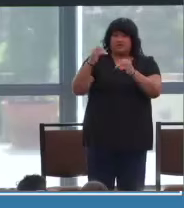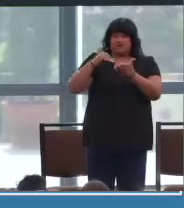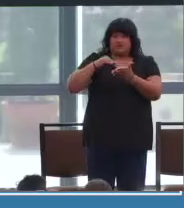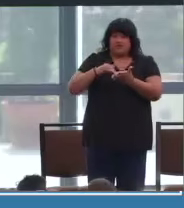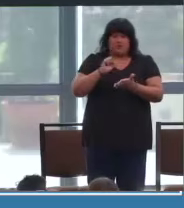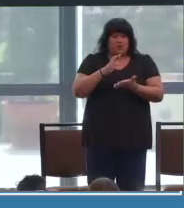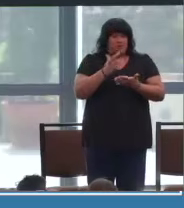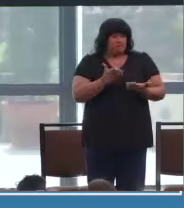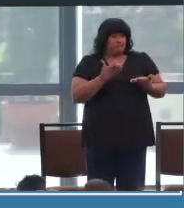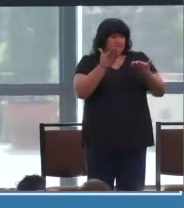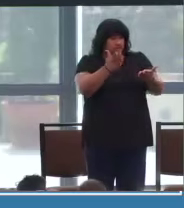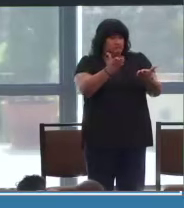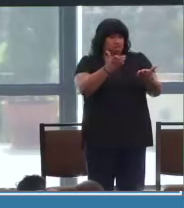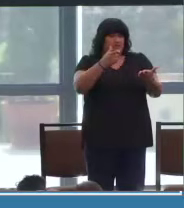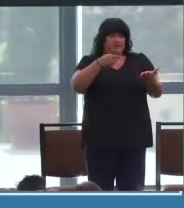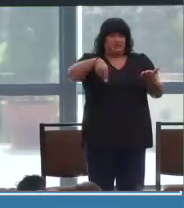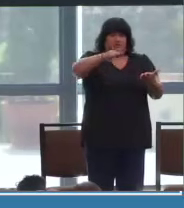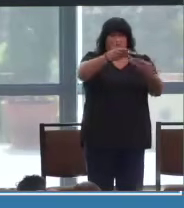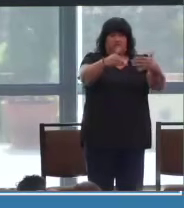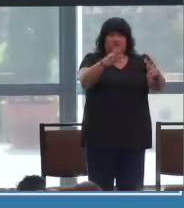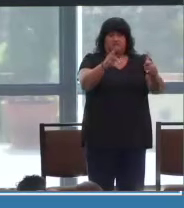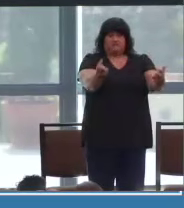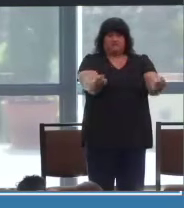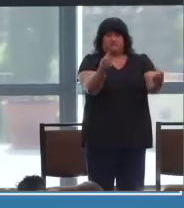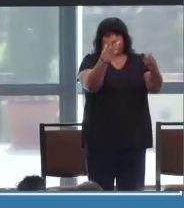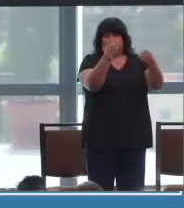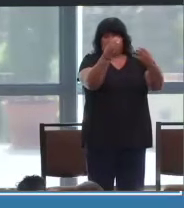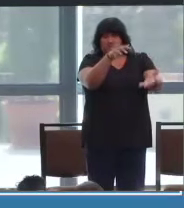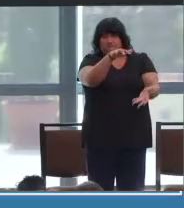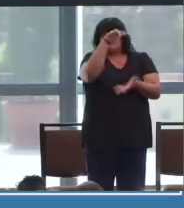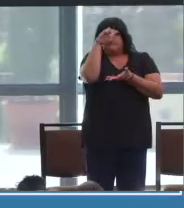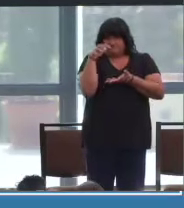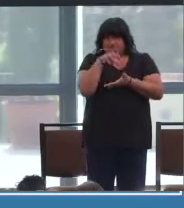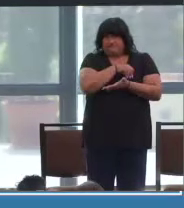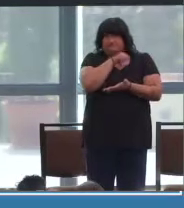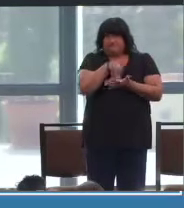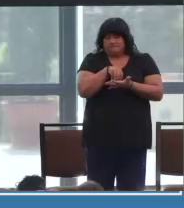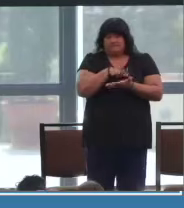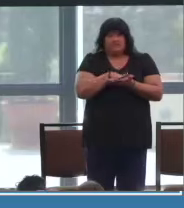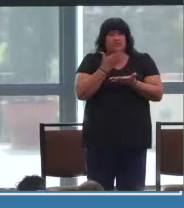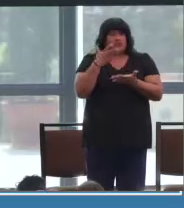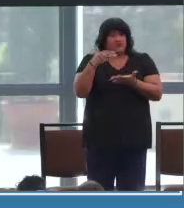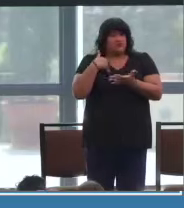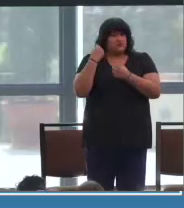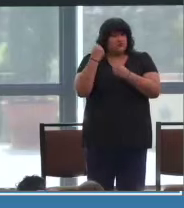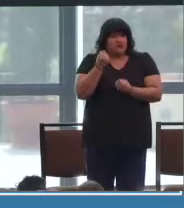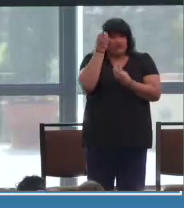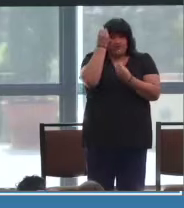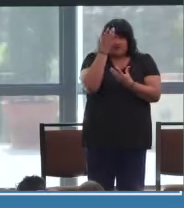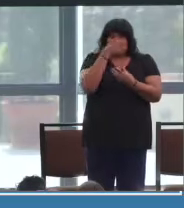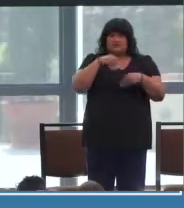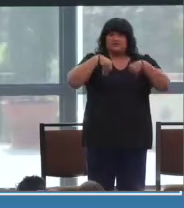we kind of gather from the general population. So when we have that really good, strong data to give